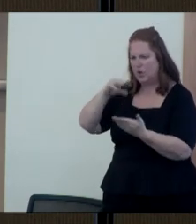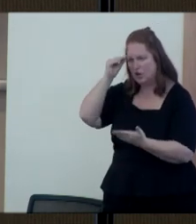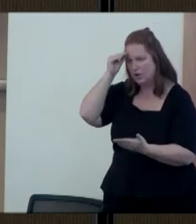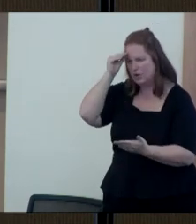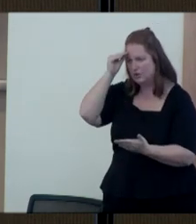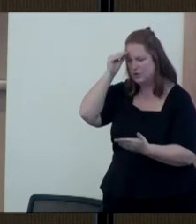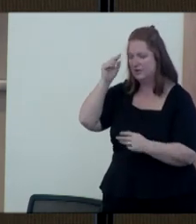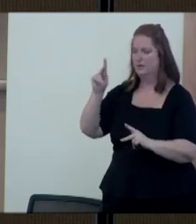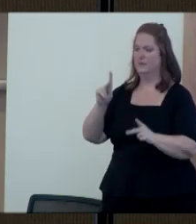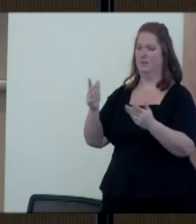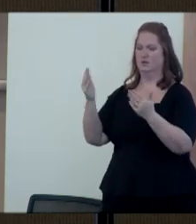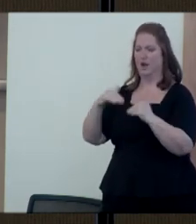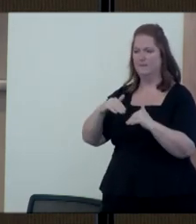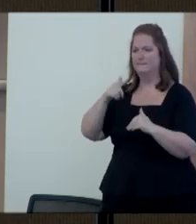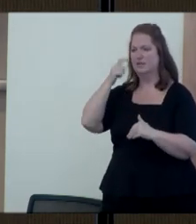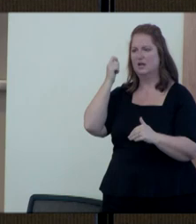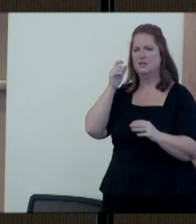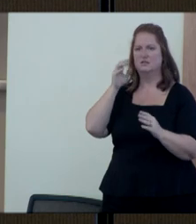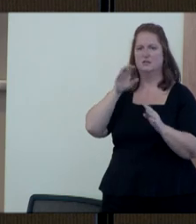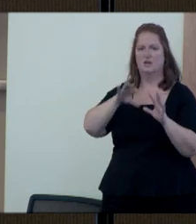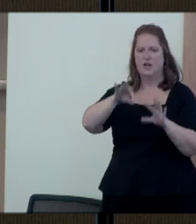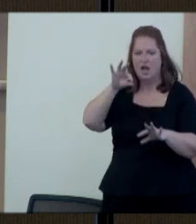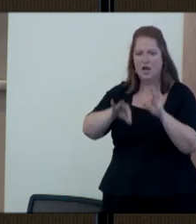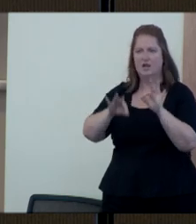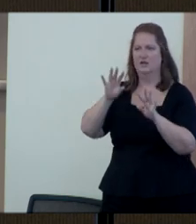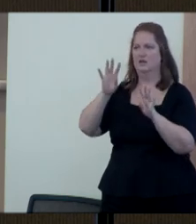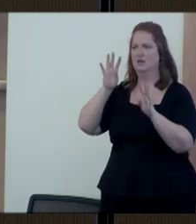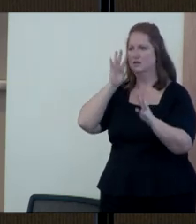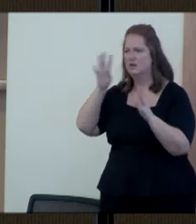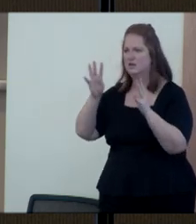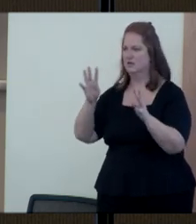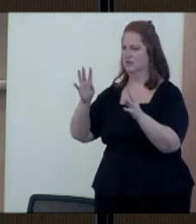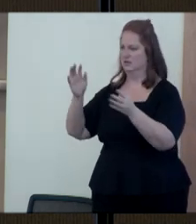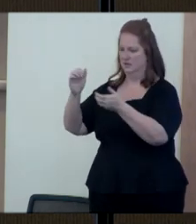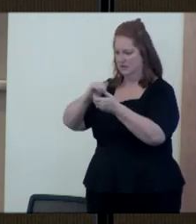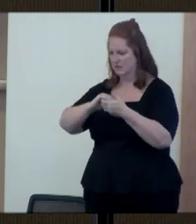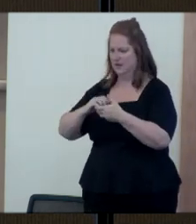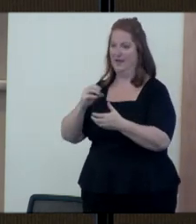to discover, to create, collaborate, and of course, to heal.